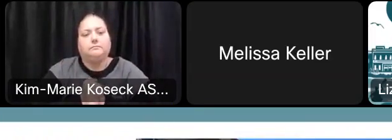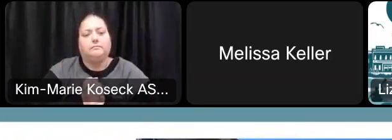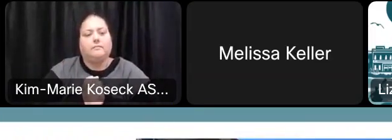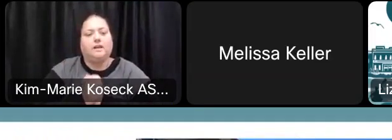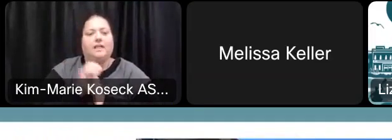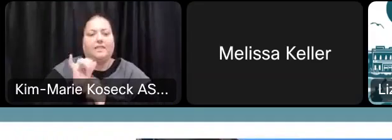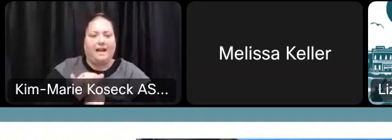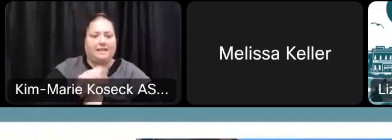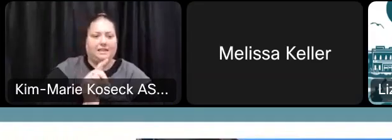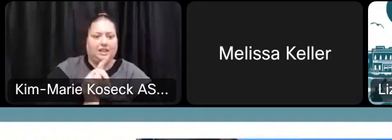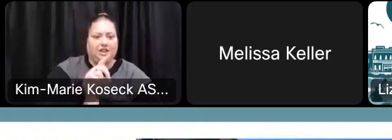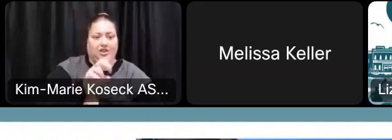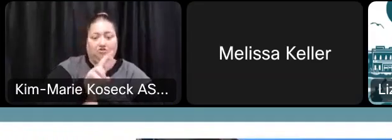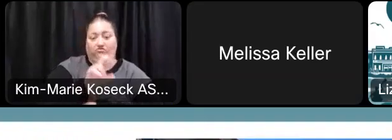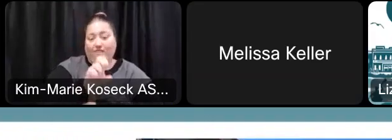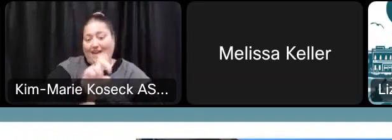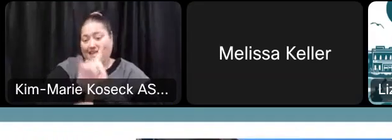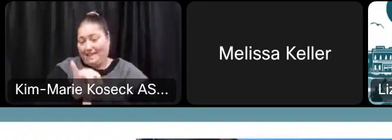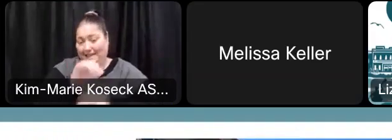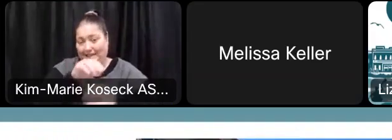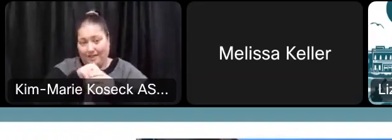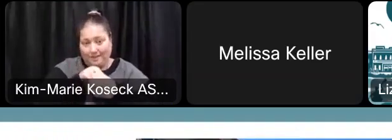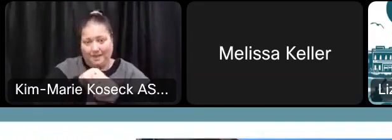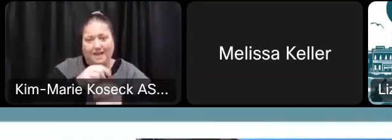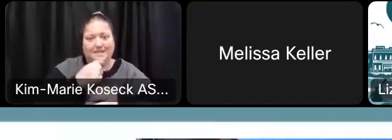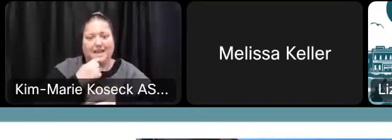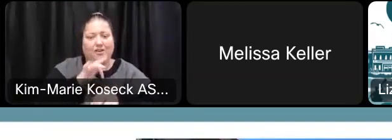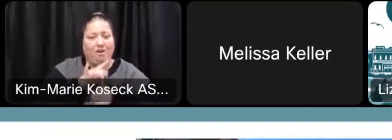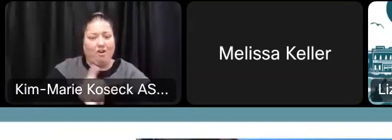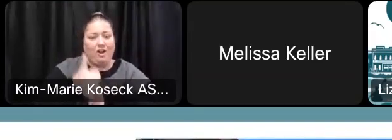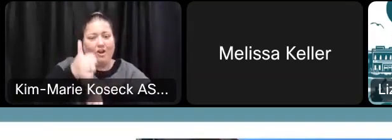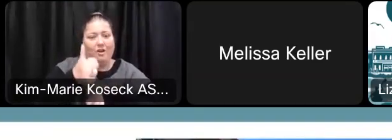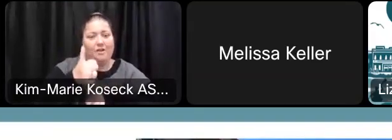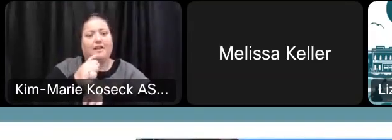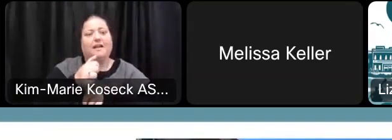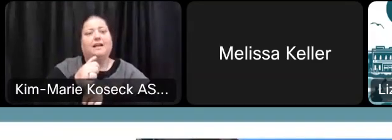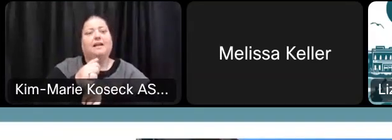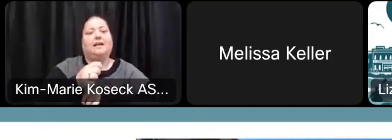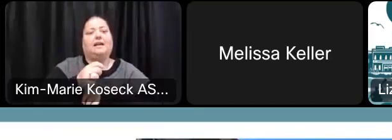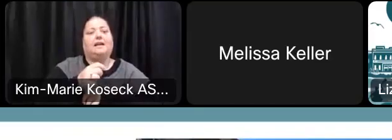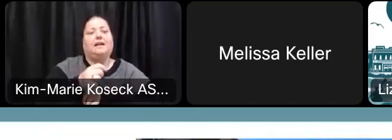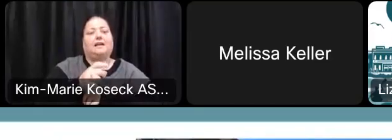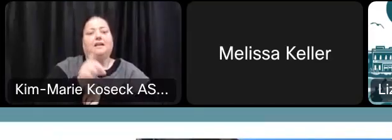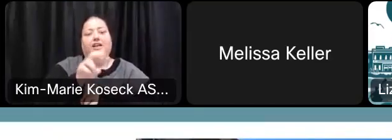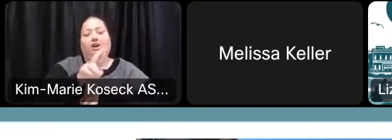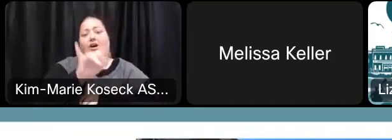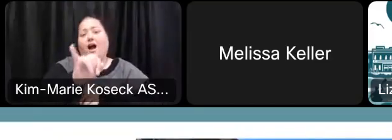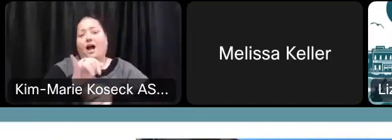Those are our READY investments. Again, I mentioned earlier that they got this big DRI award in 2016 and